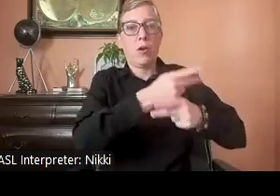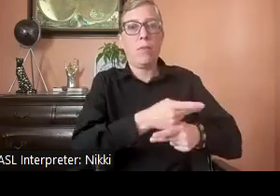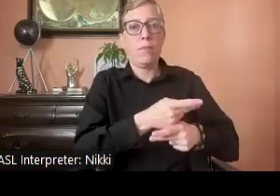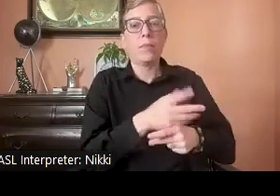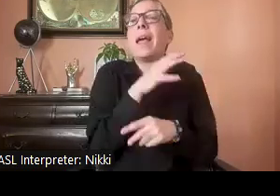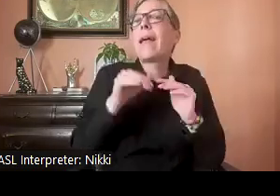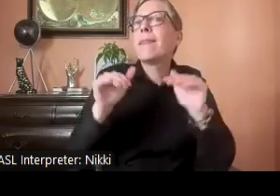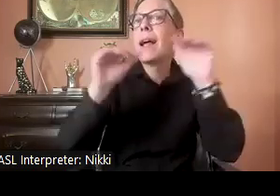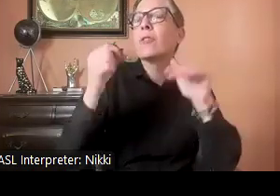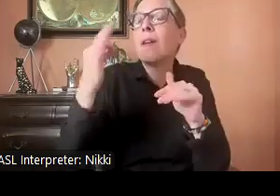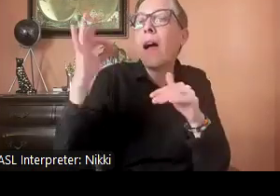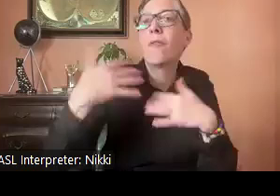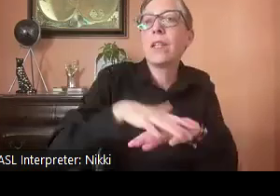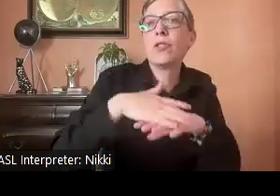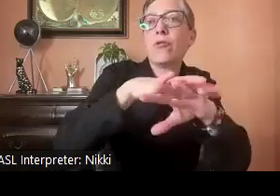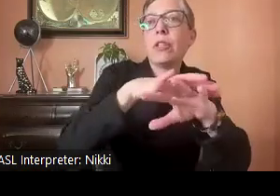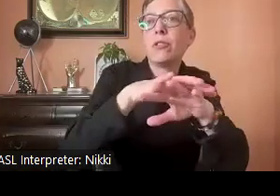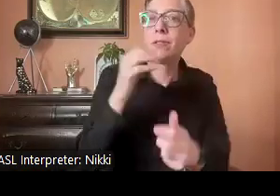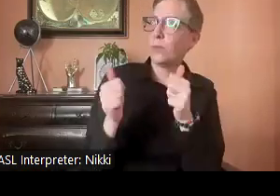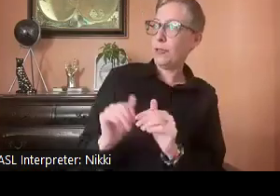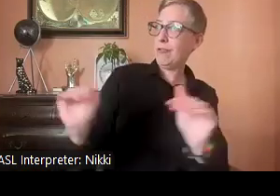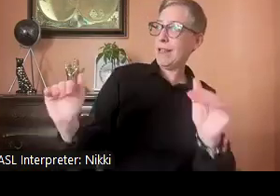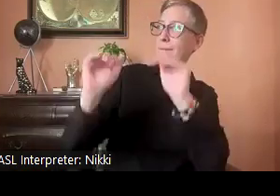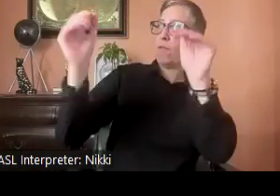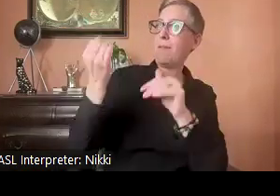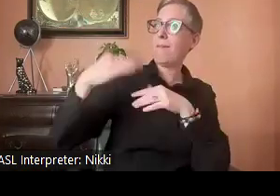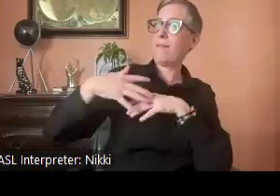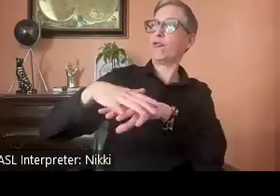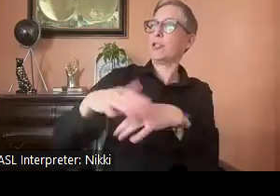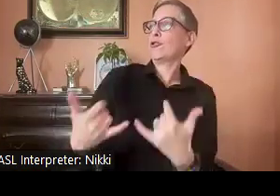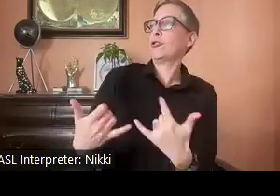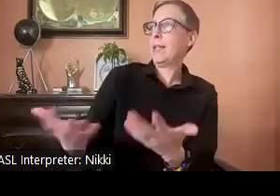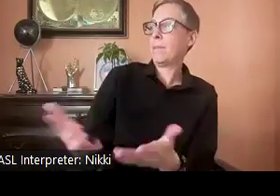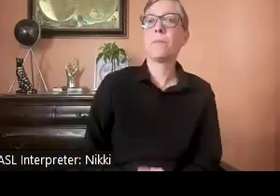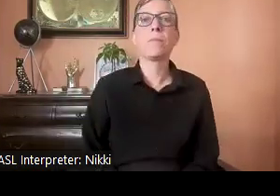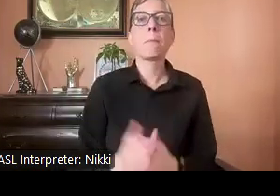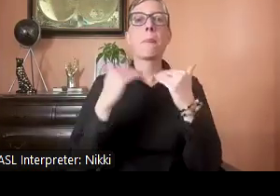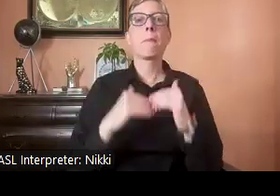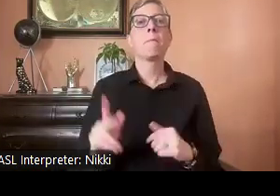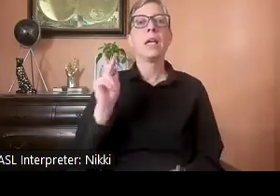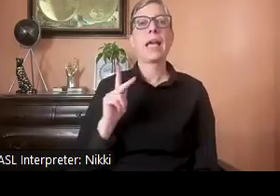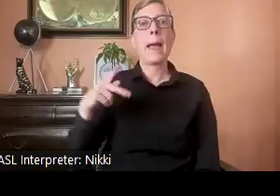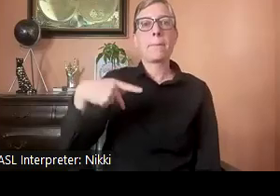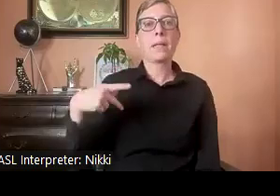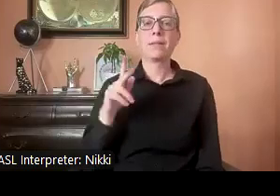say, which level of integration are they at? And Kaiser Permanente launches the first